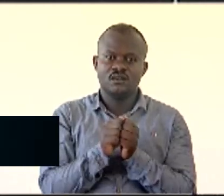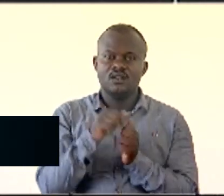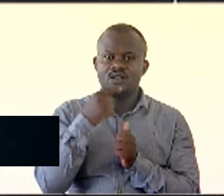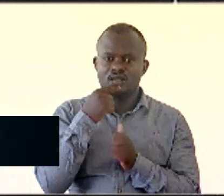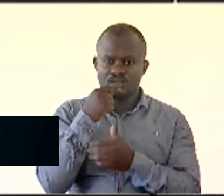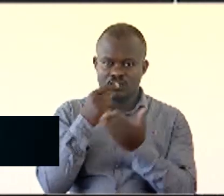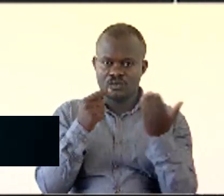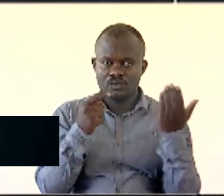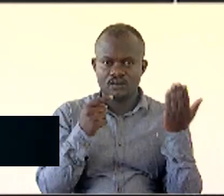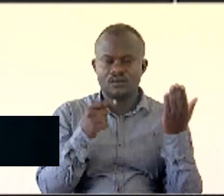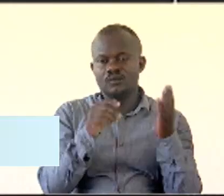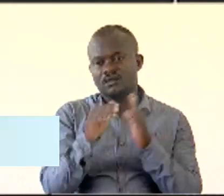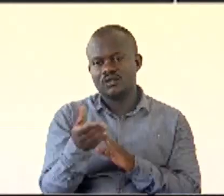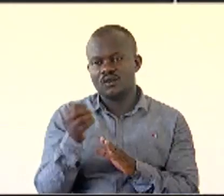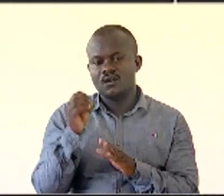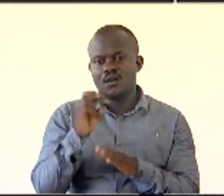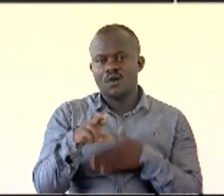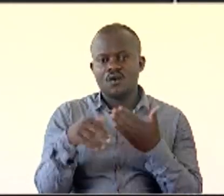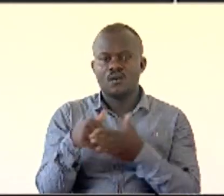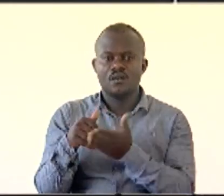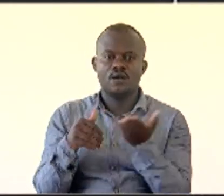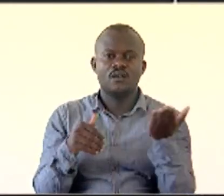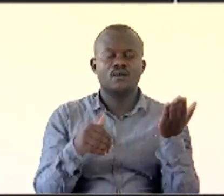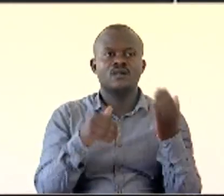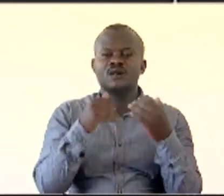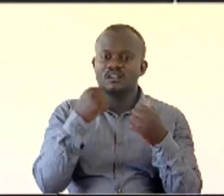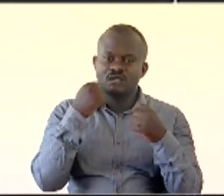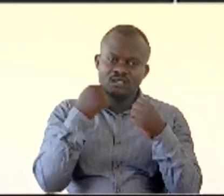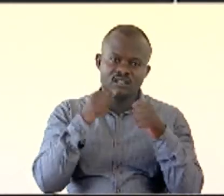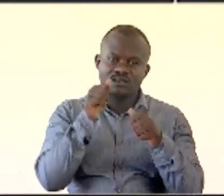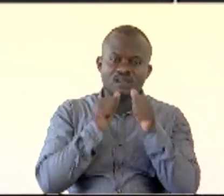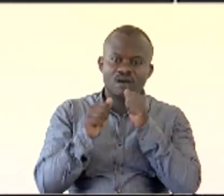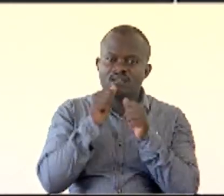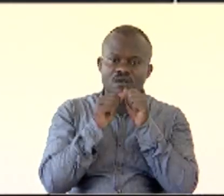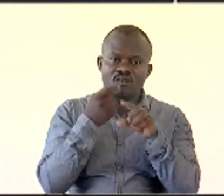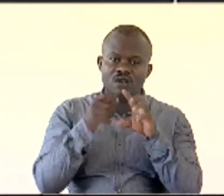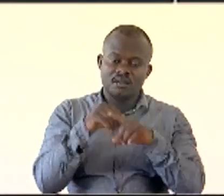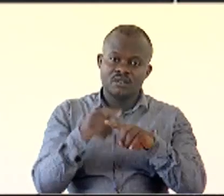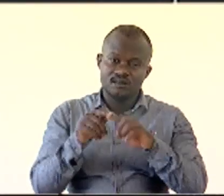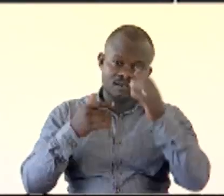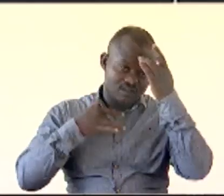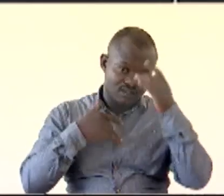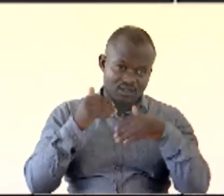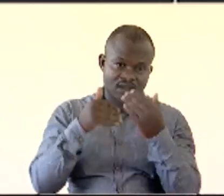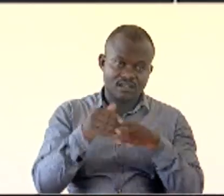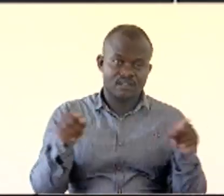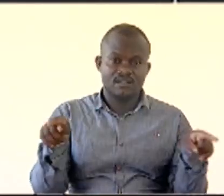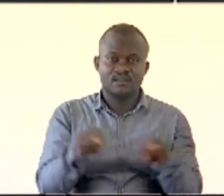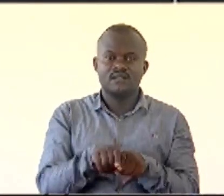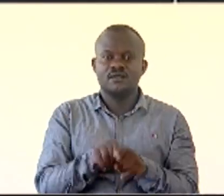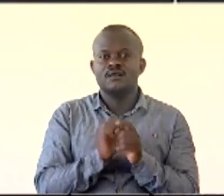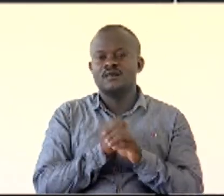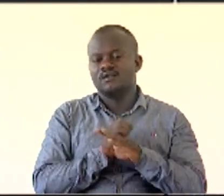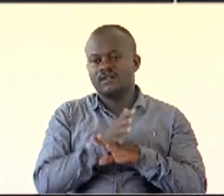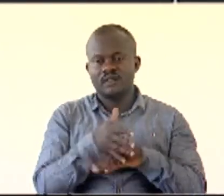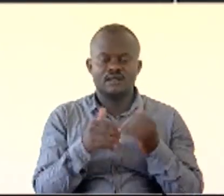to die or suffer from different diseases. Or this can even affect